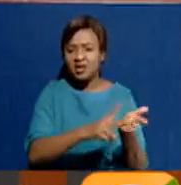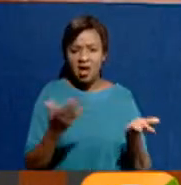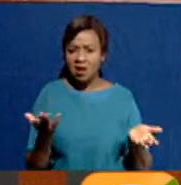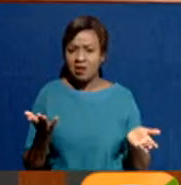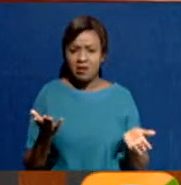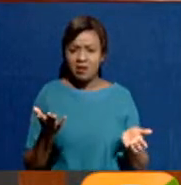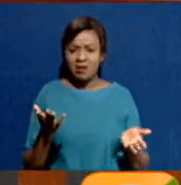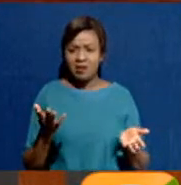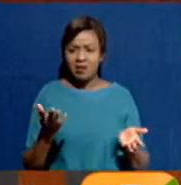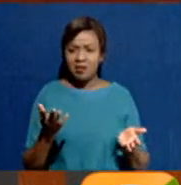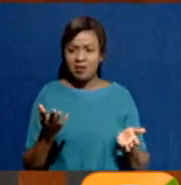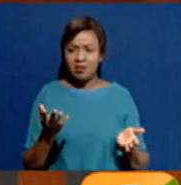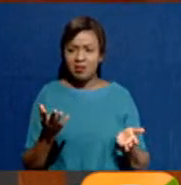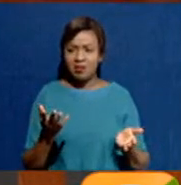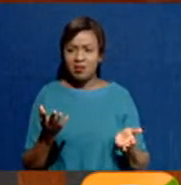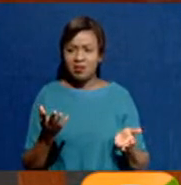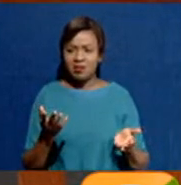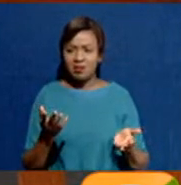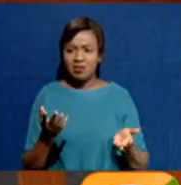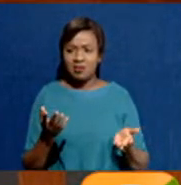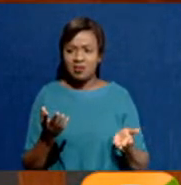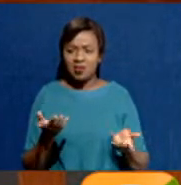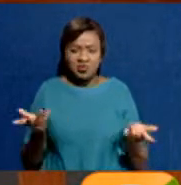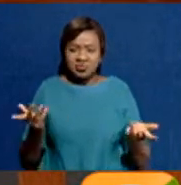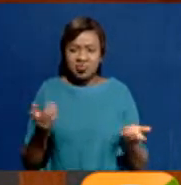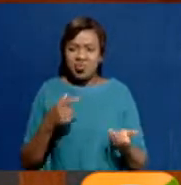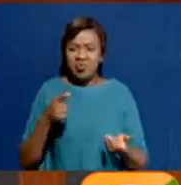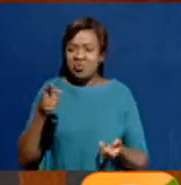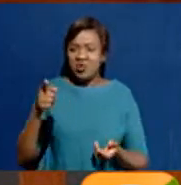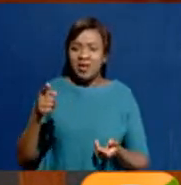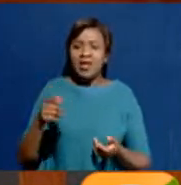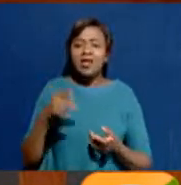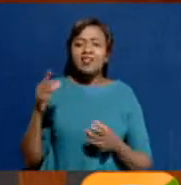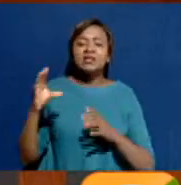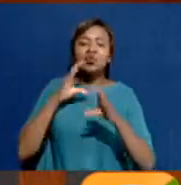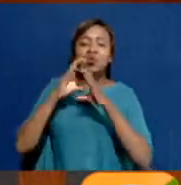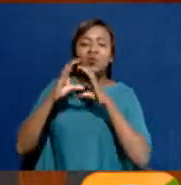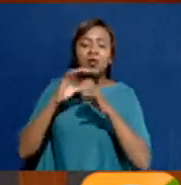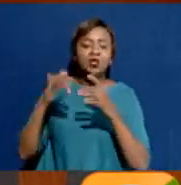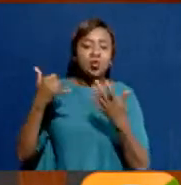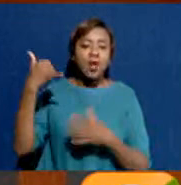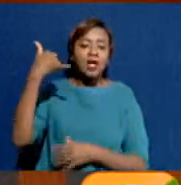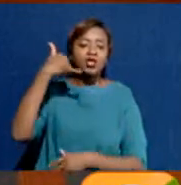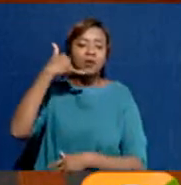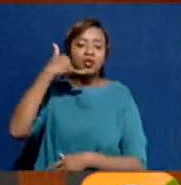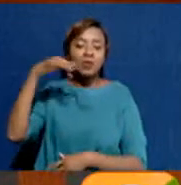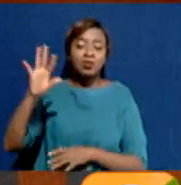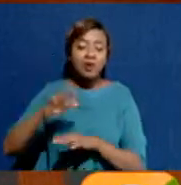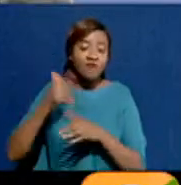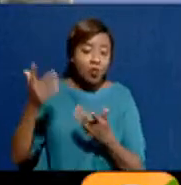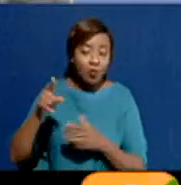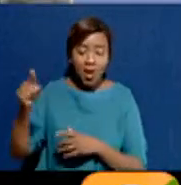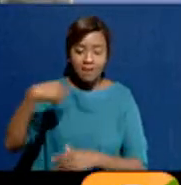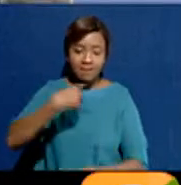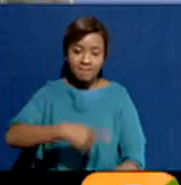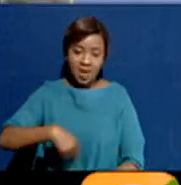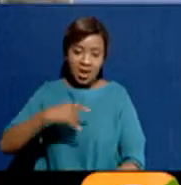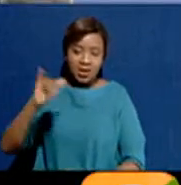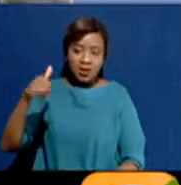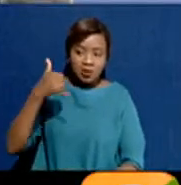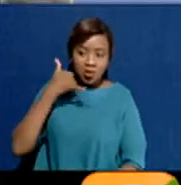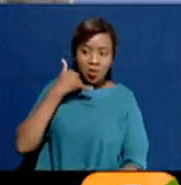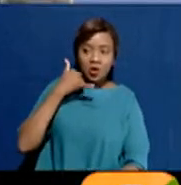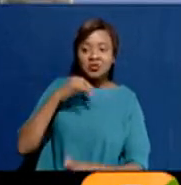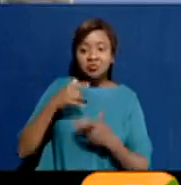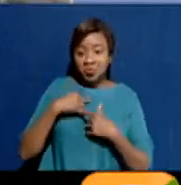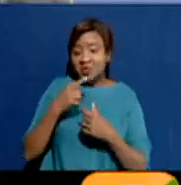Vihiga, Mazu village. So this is a communication on phone from Malindi. So now we encourage